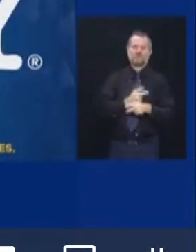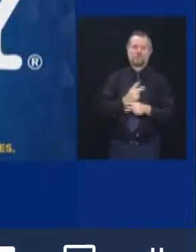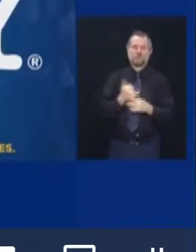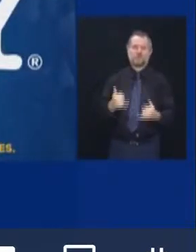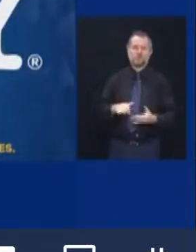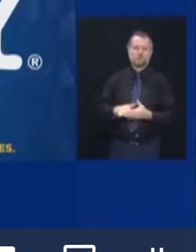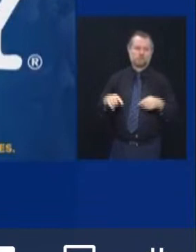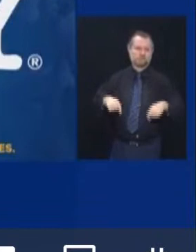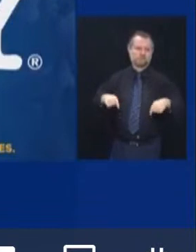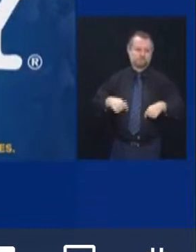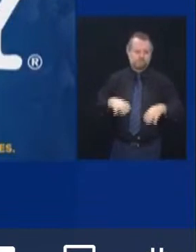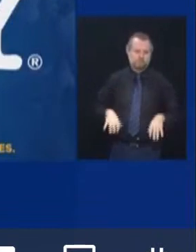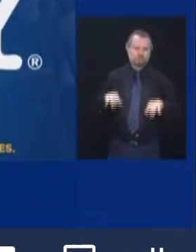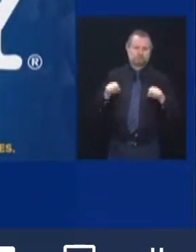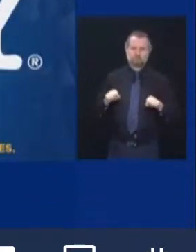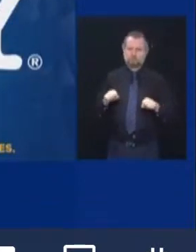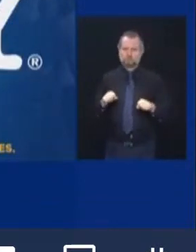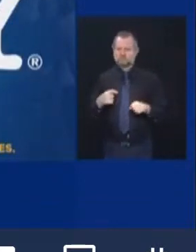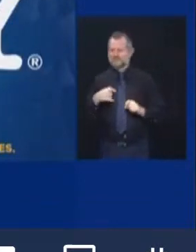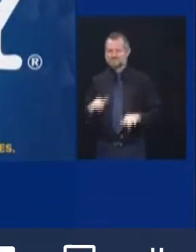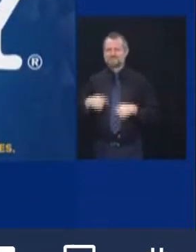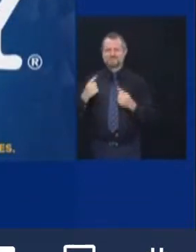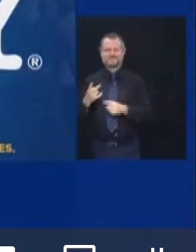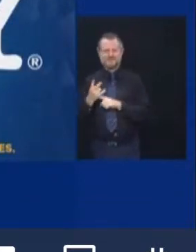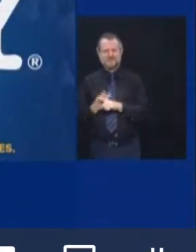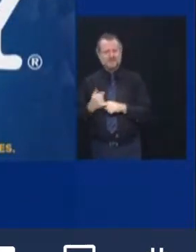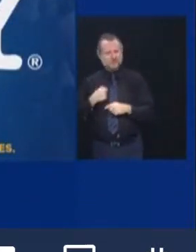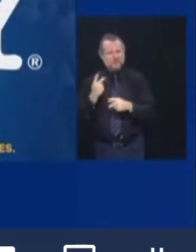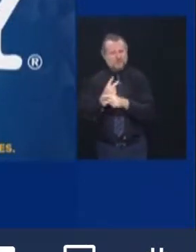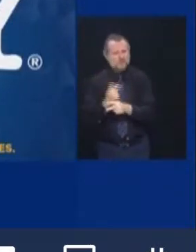York, like we figured it out for the past 7 months.